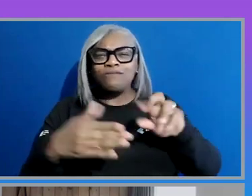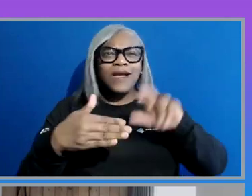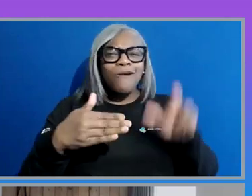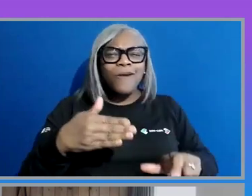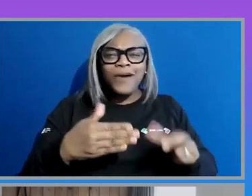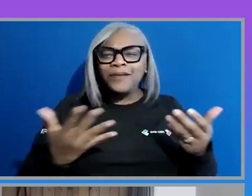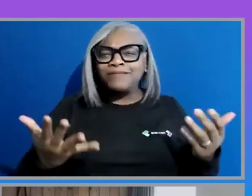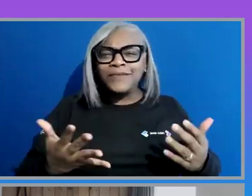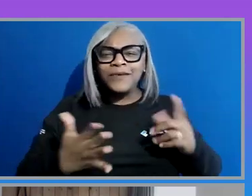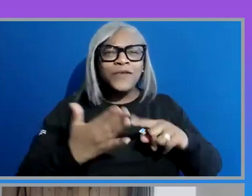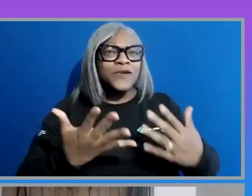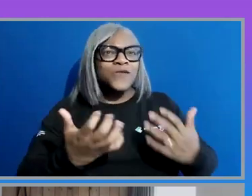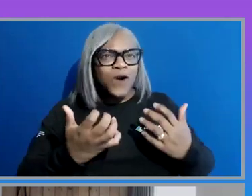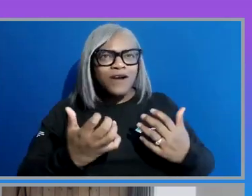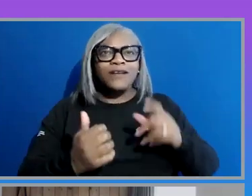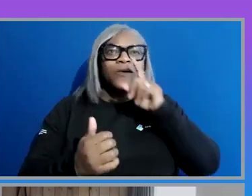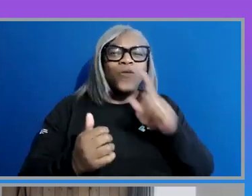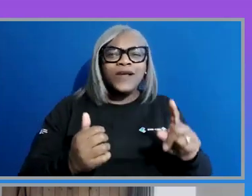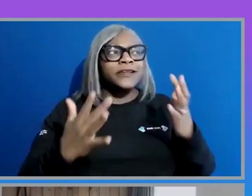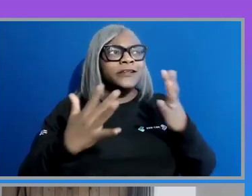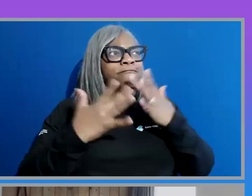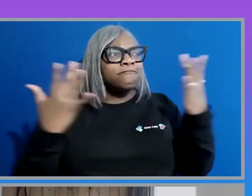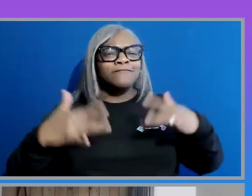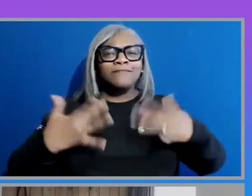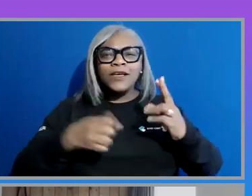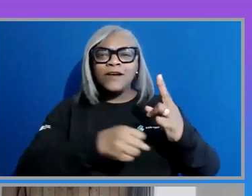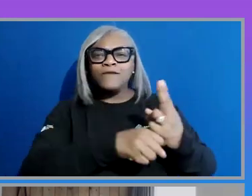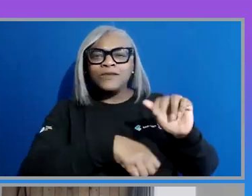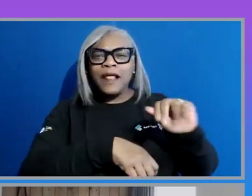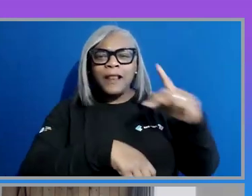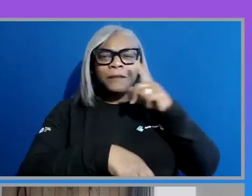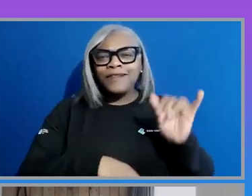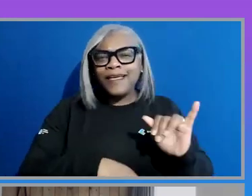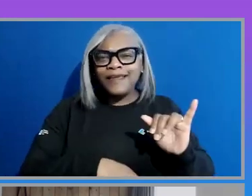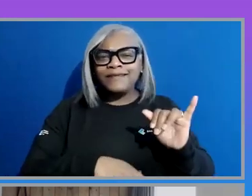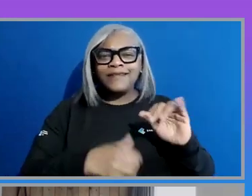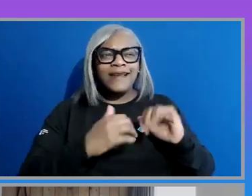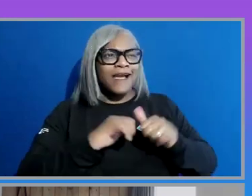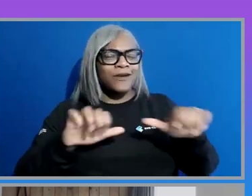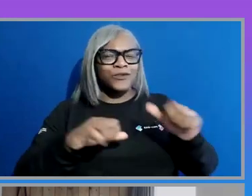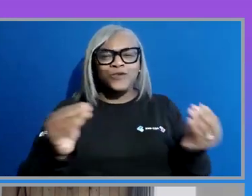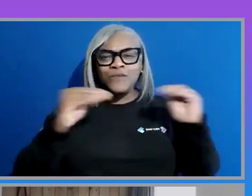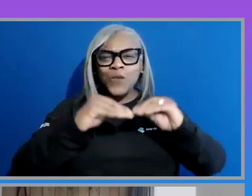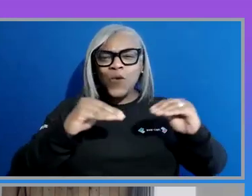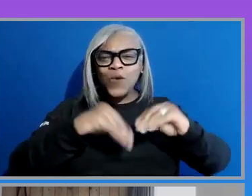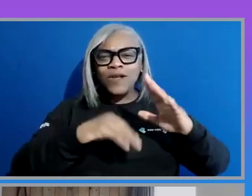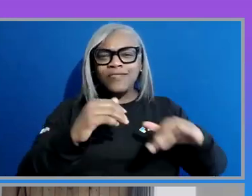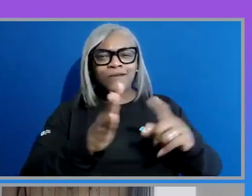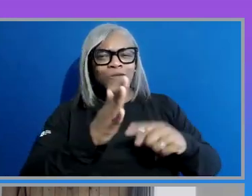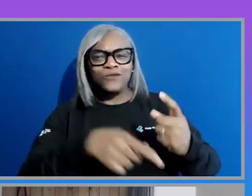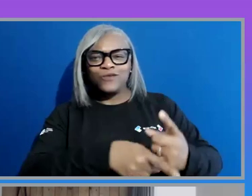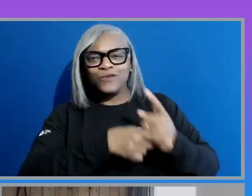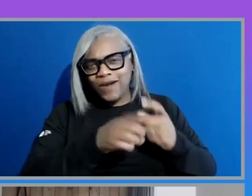want? What does delight look like? How can we go beyond? Consider the next level and challenge your